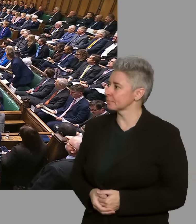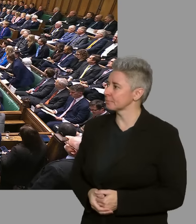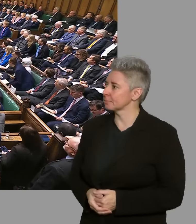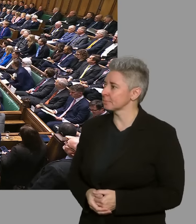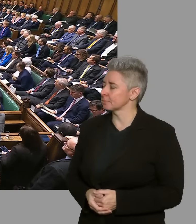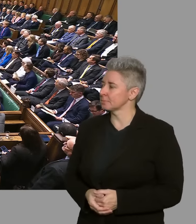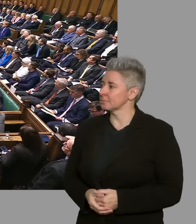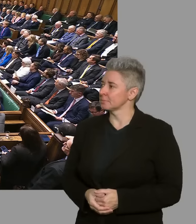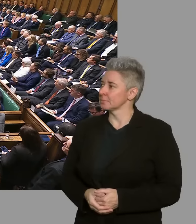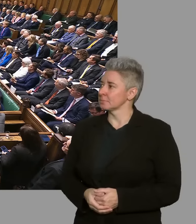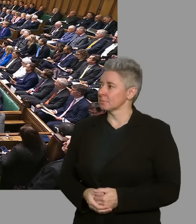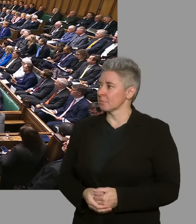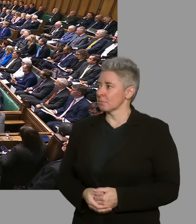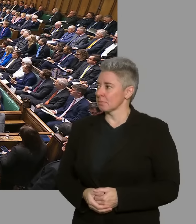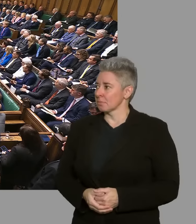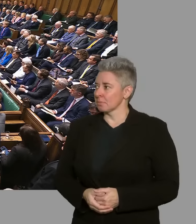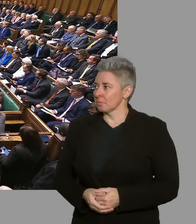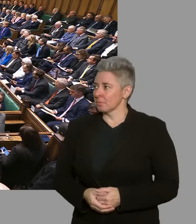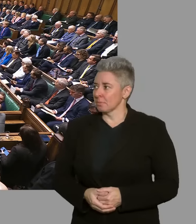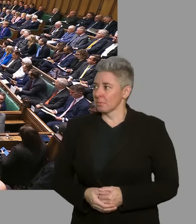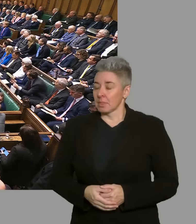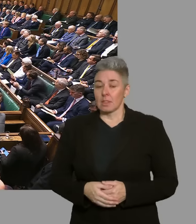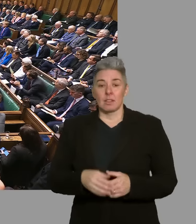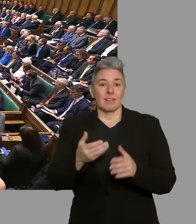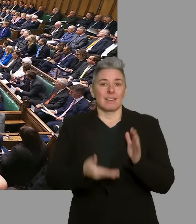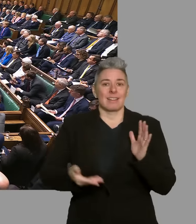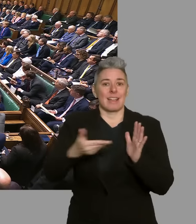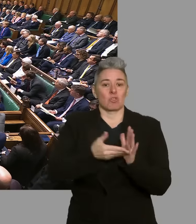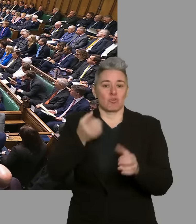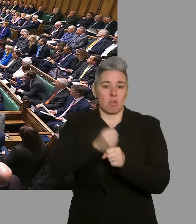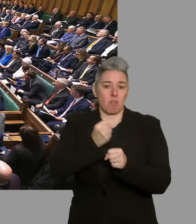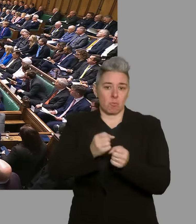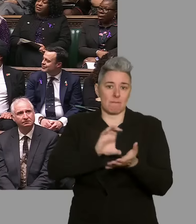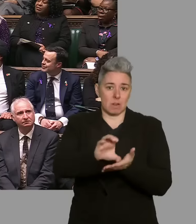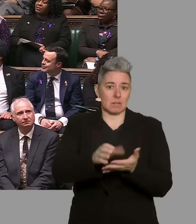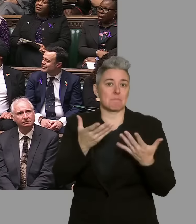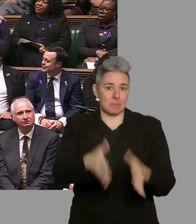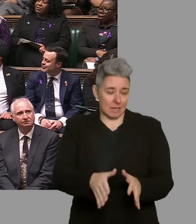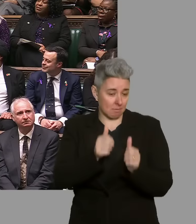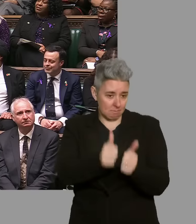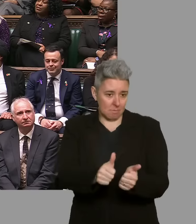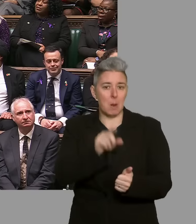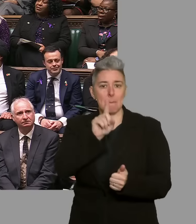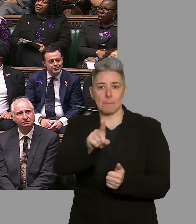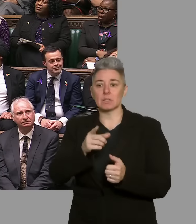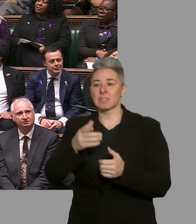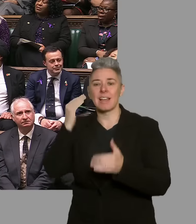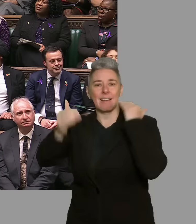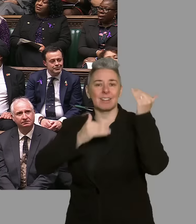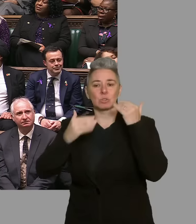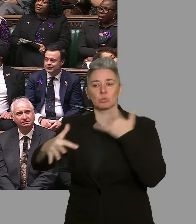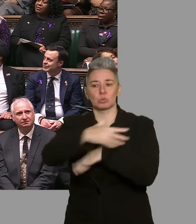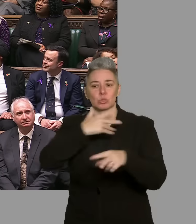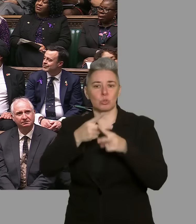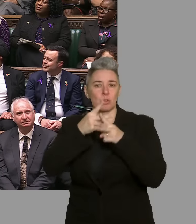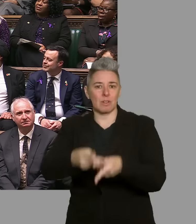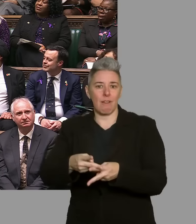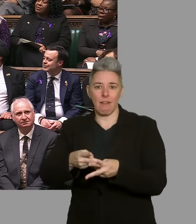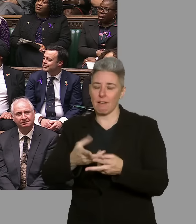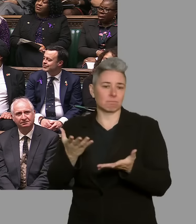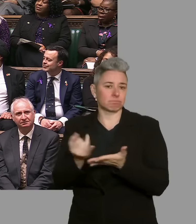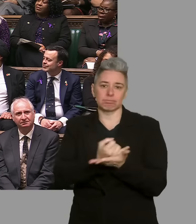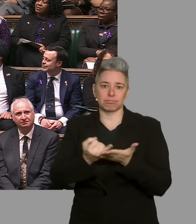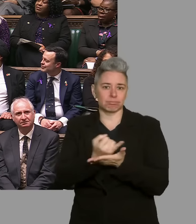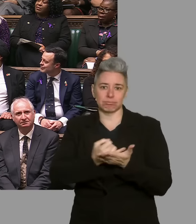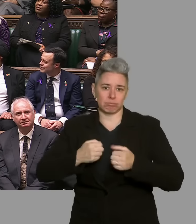adult social care services in my community are in disarray. My constituents are also facing a new fire risk because we